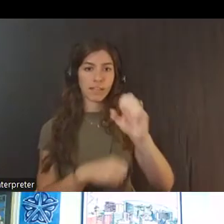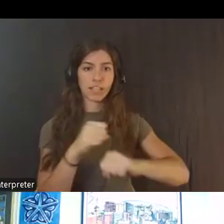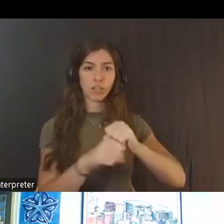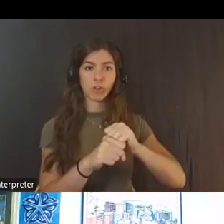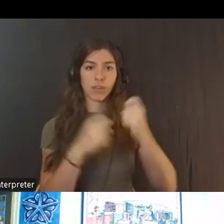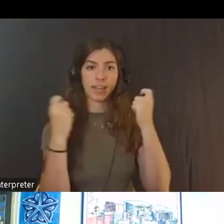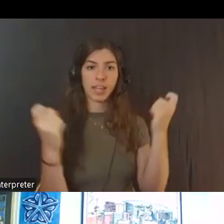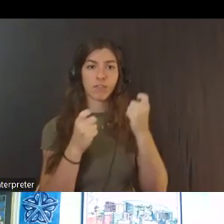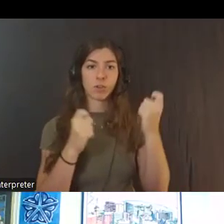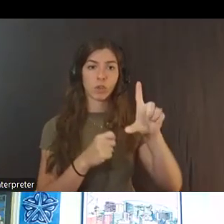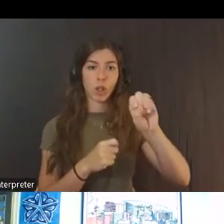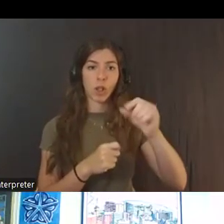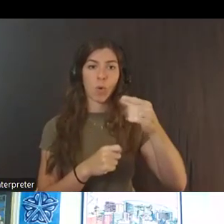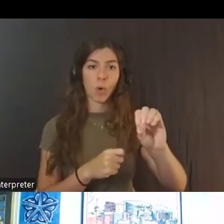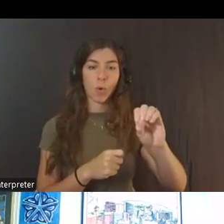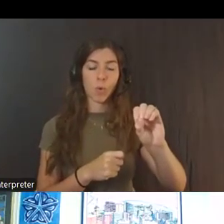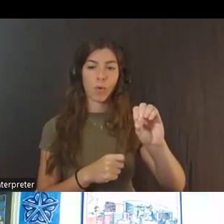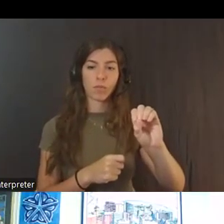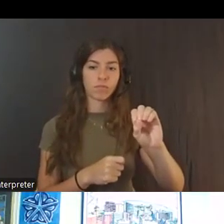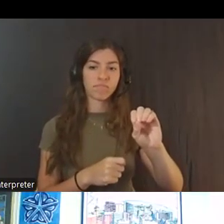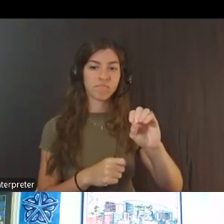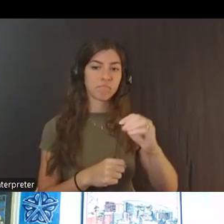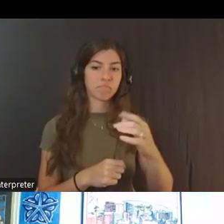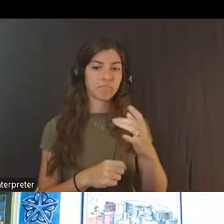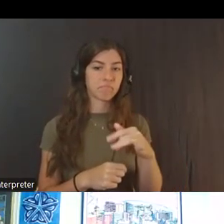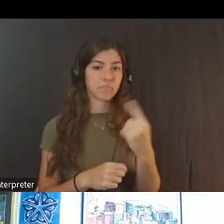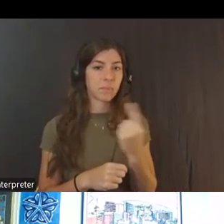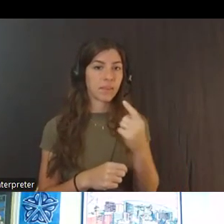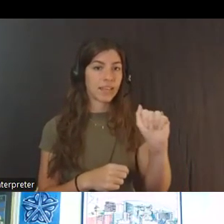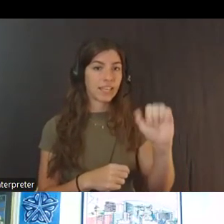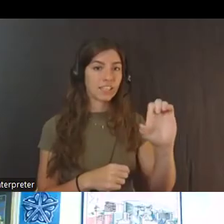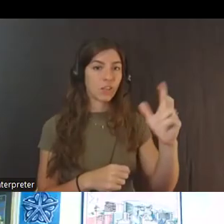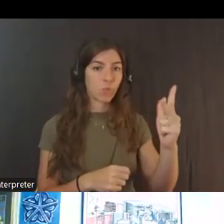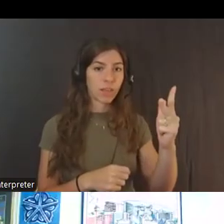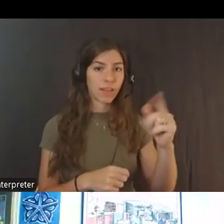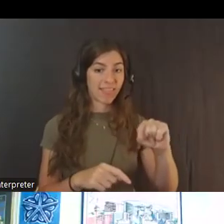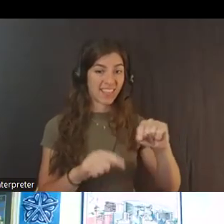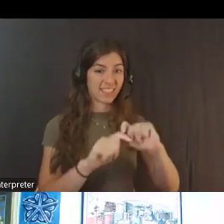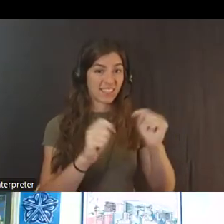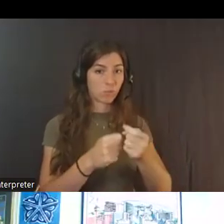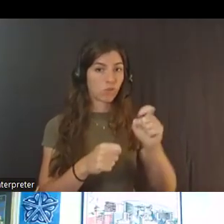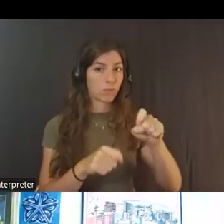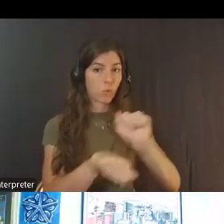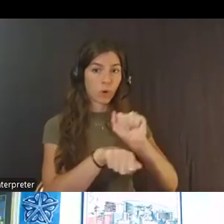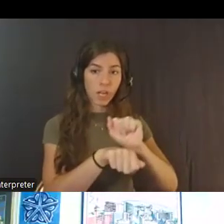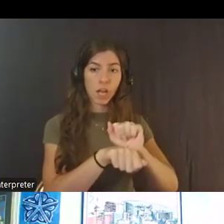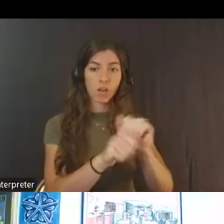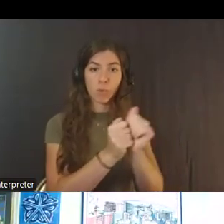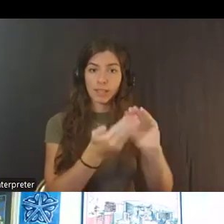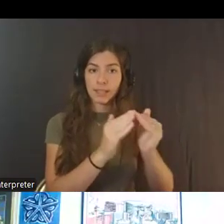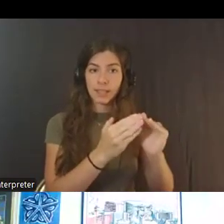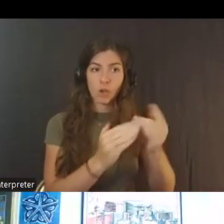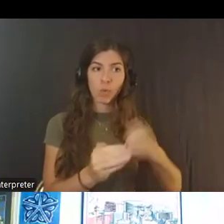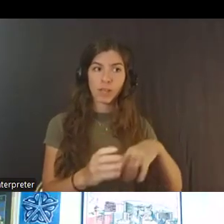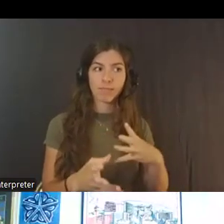is there anything that AC3 and this team should be working on, what the city's doing? I know they're doing some stuff. Are we engaged